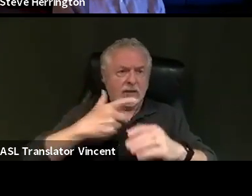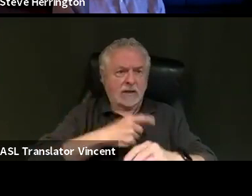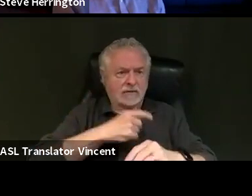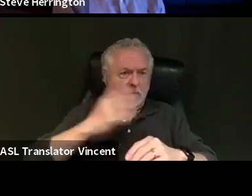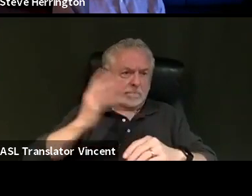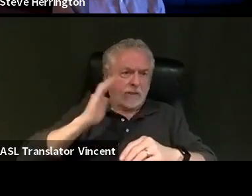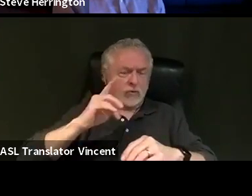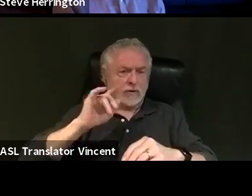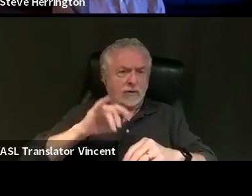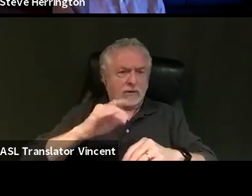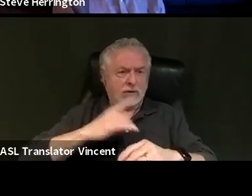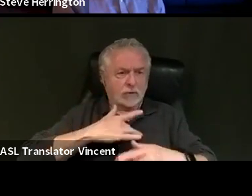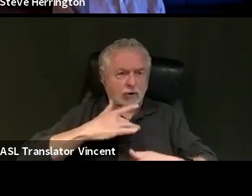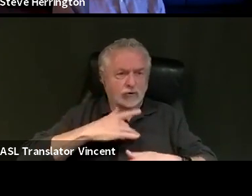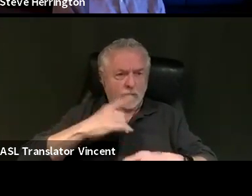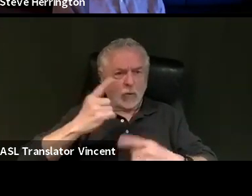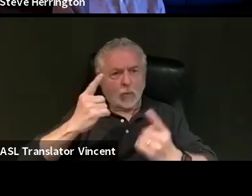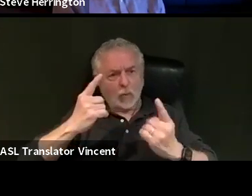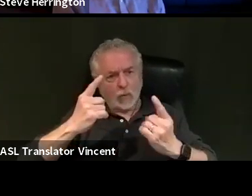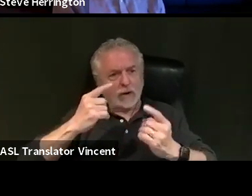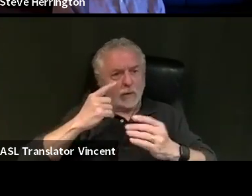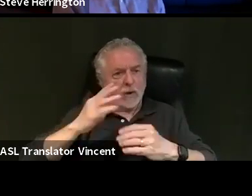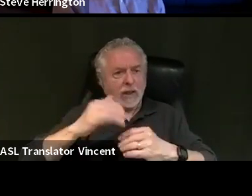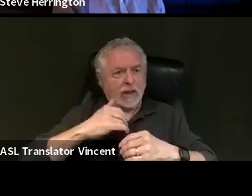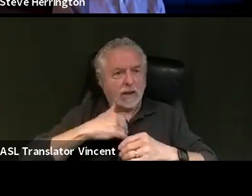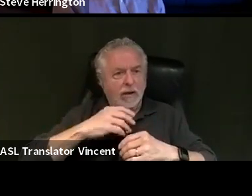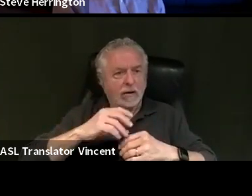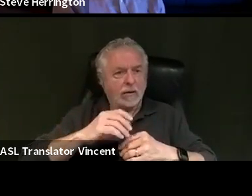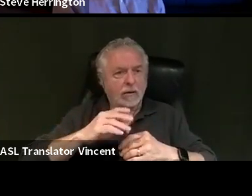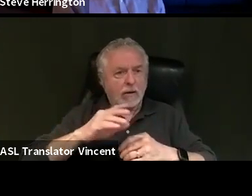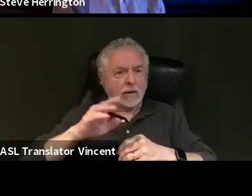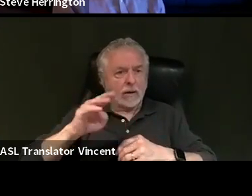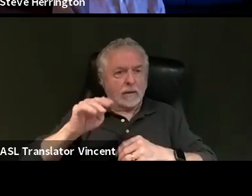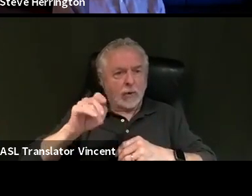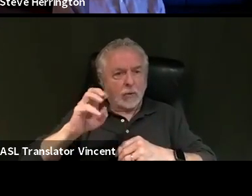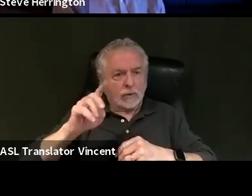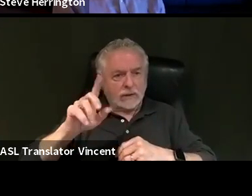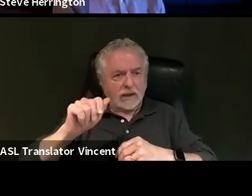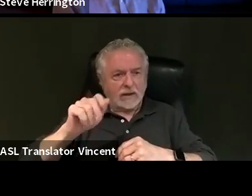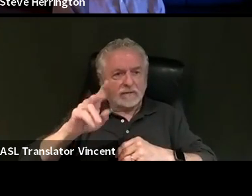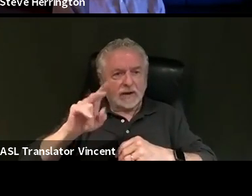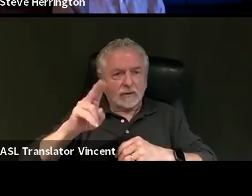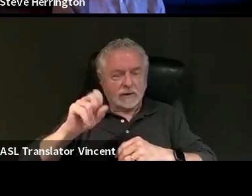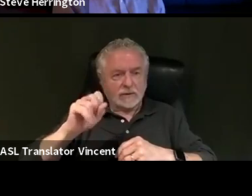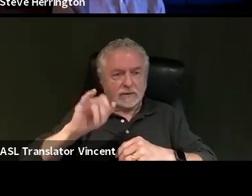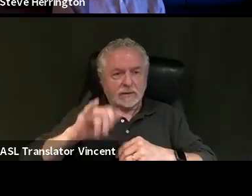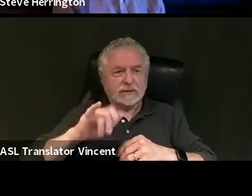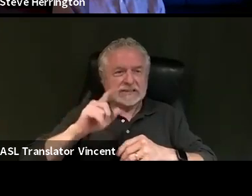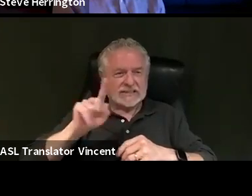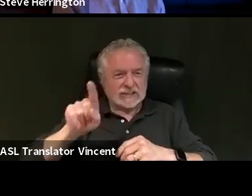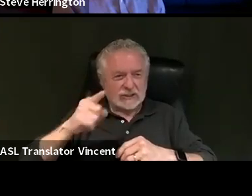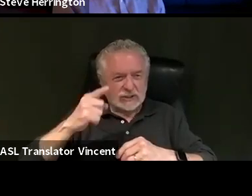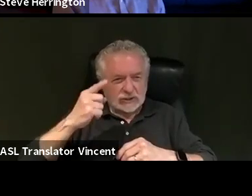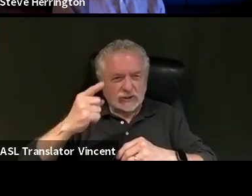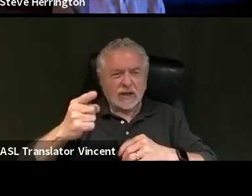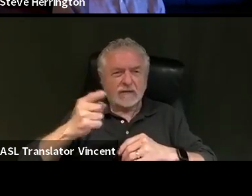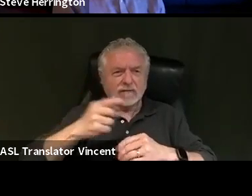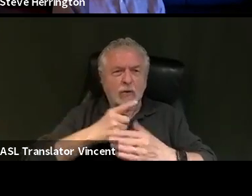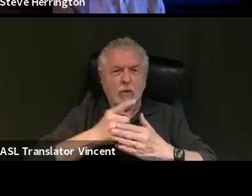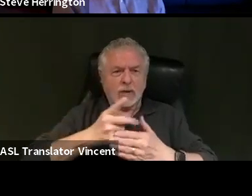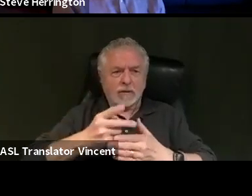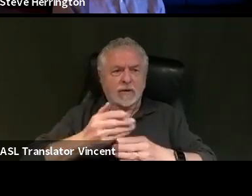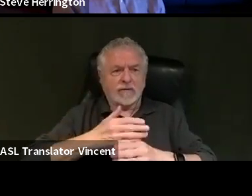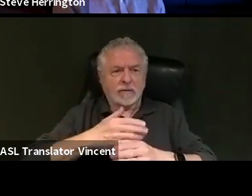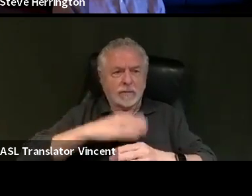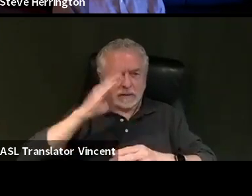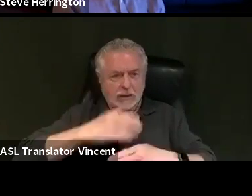in the past where there were some concerns, and one notable one had been rotavirus. And interestingly, that one was released just a couple weeks before